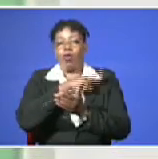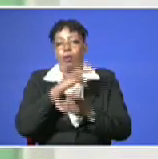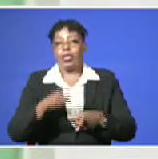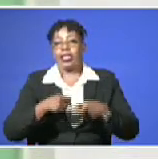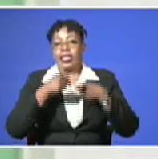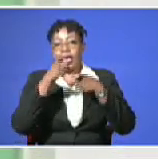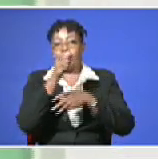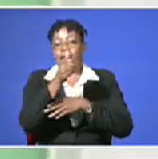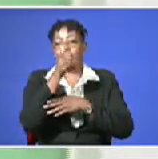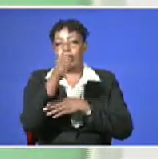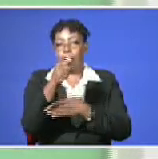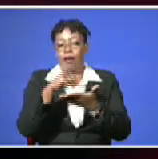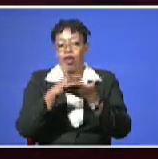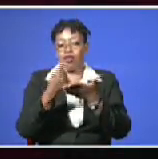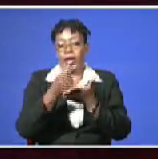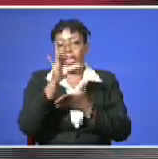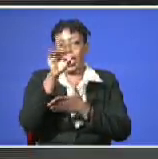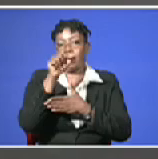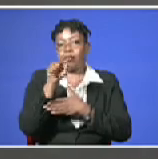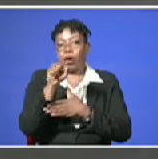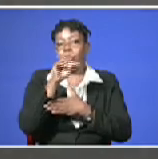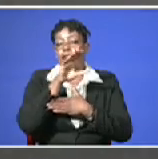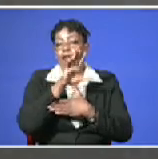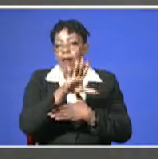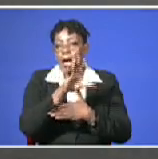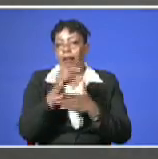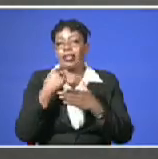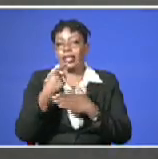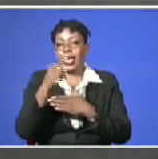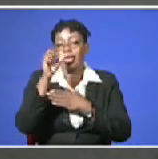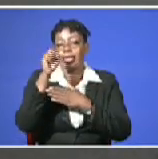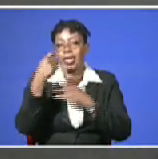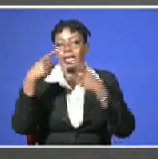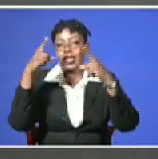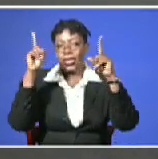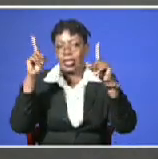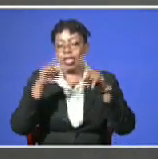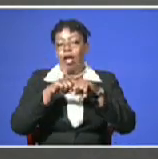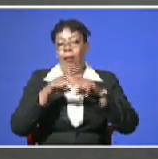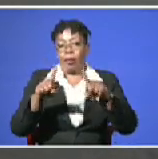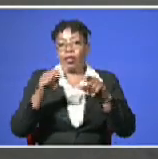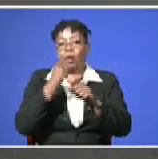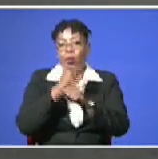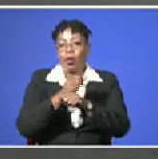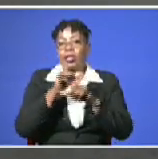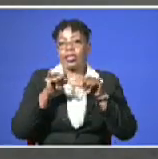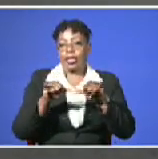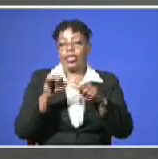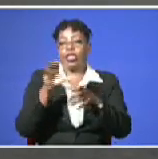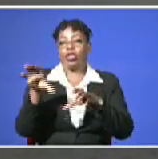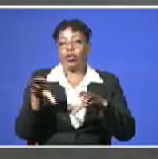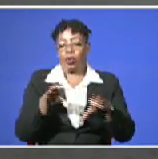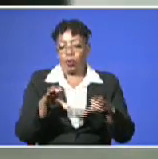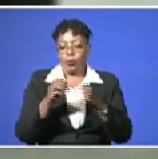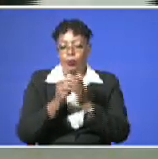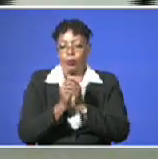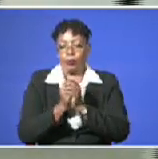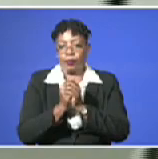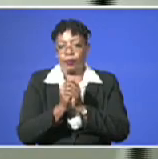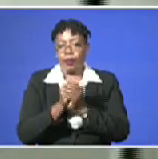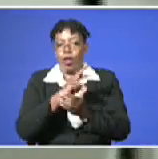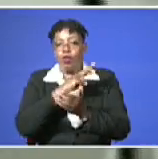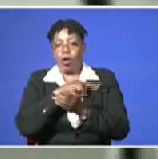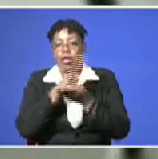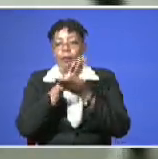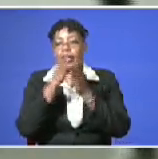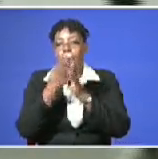an 8.5, saying while there has been some successes, there remains work to be done. Beyond the political divide, Robinson has